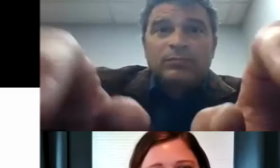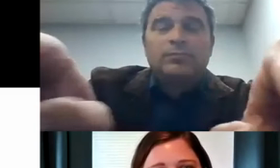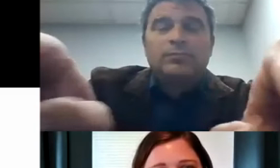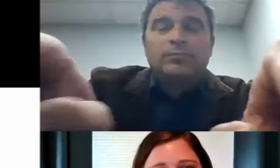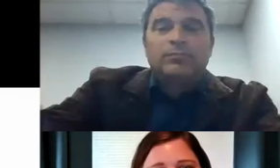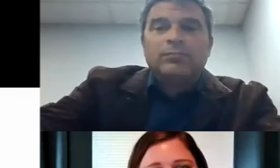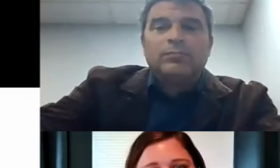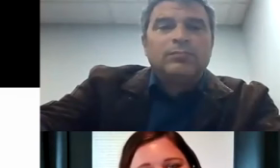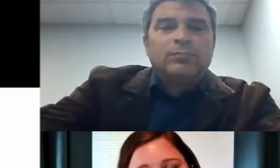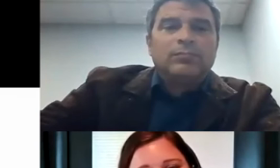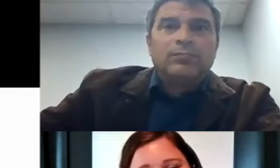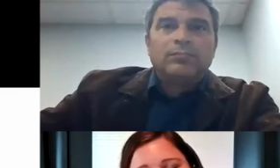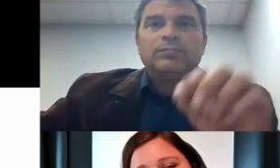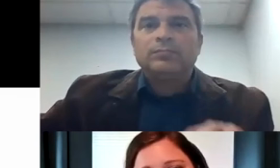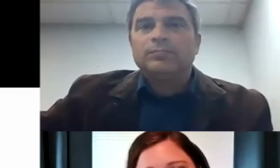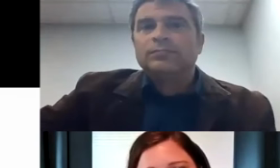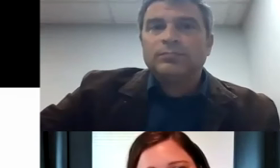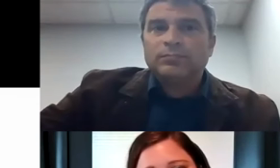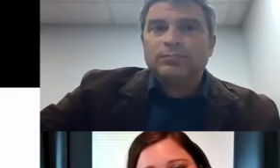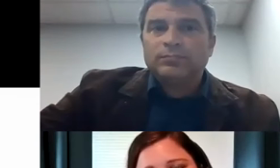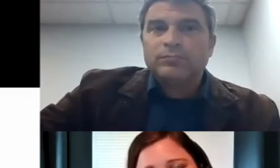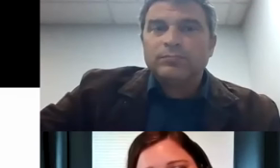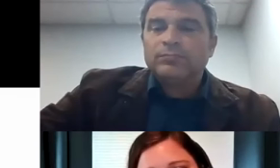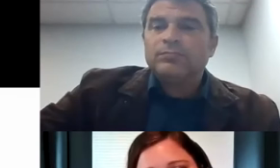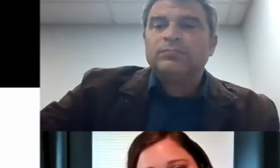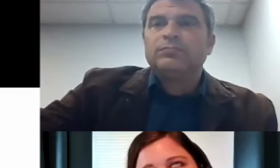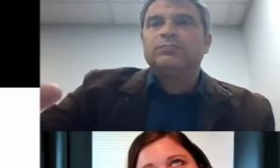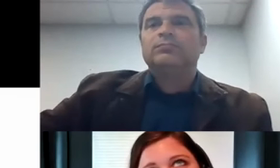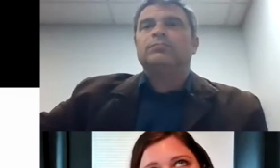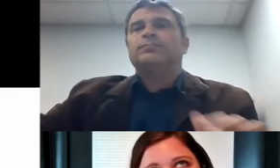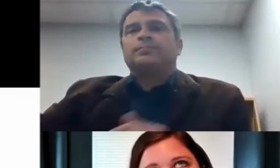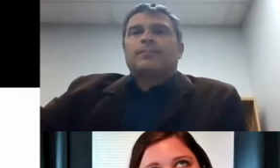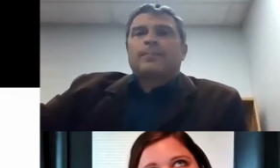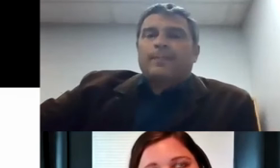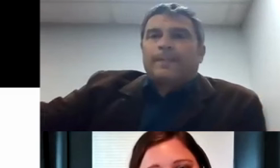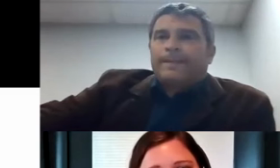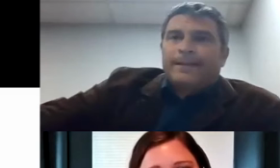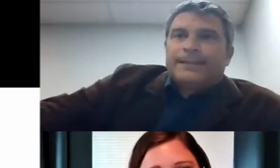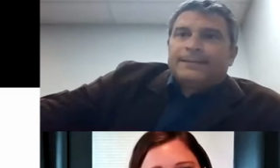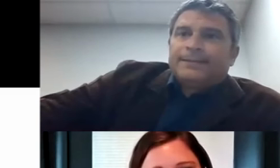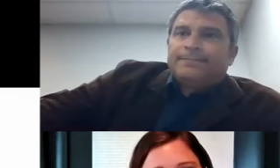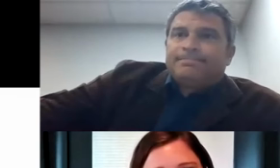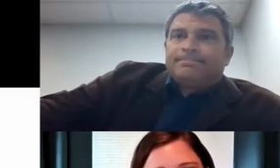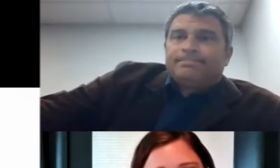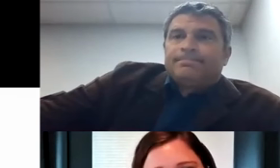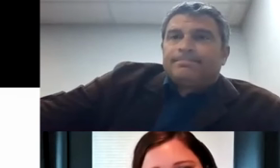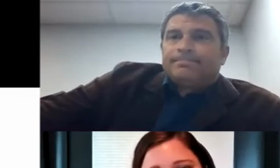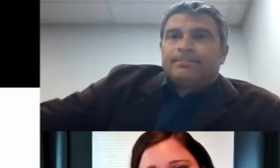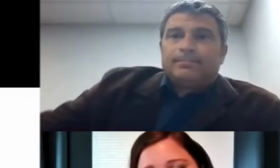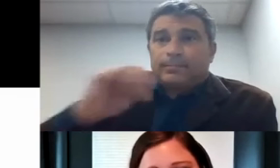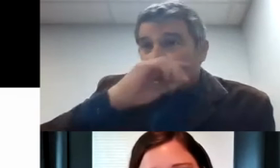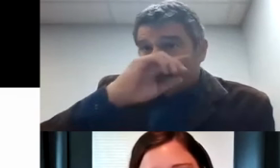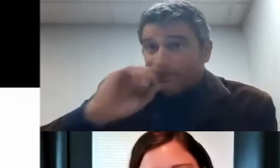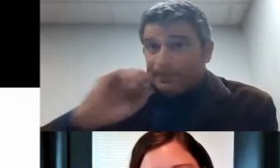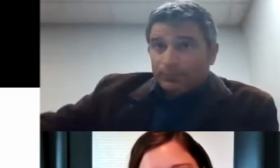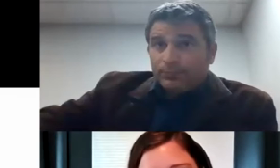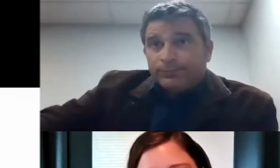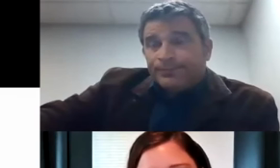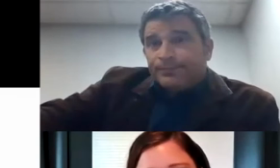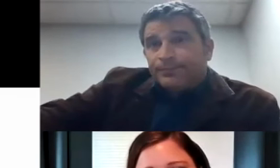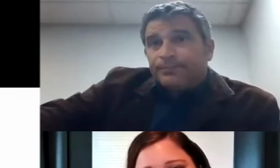give as you navigate the more volume and complexity of equitable access